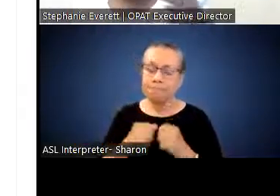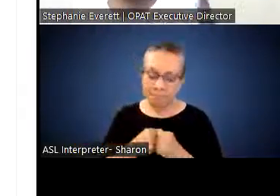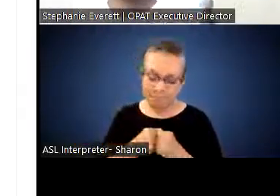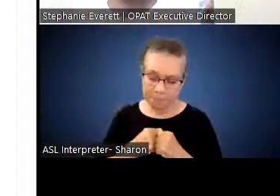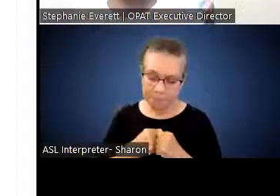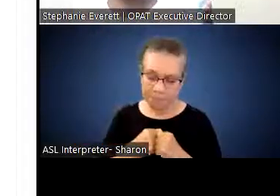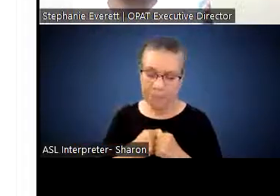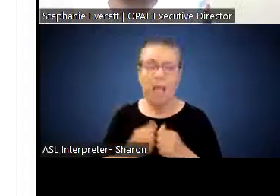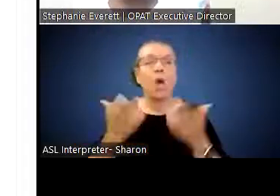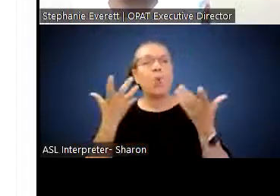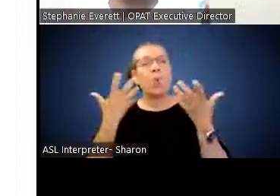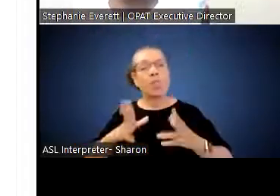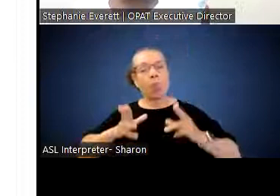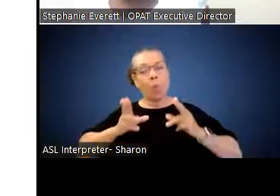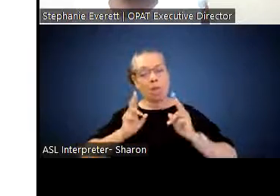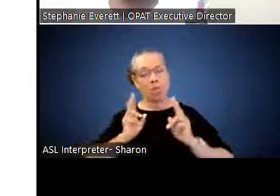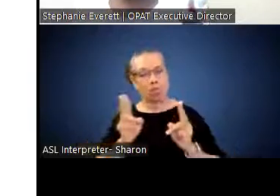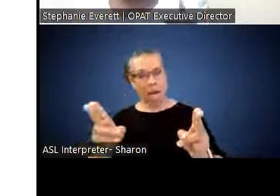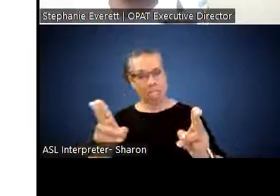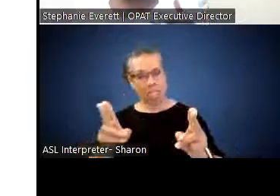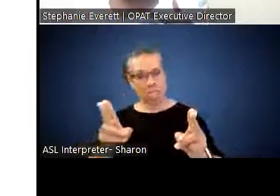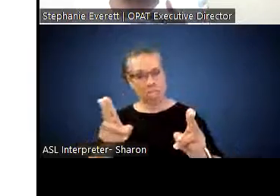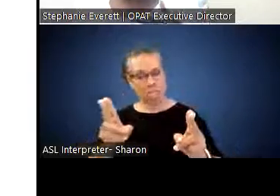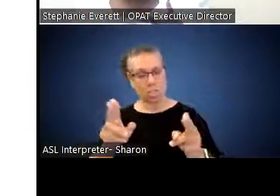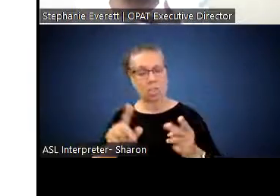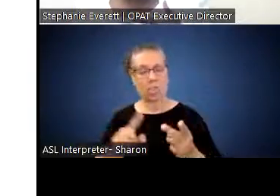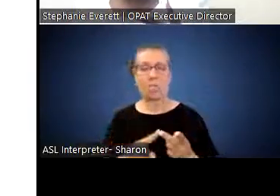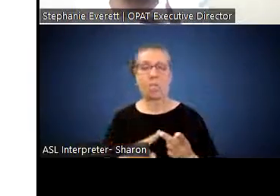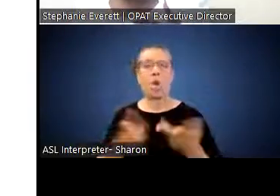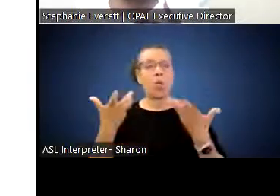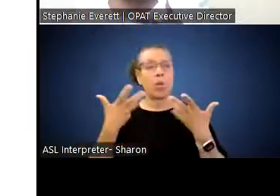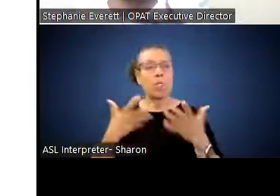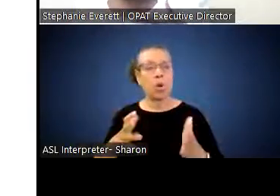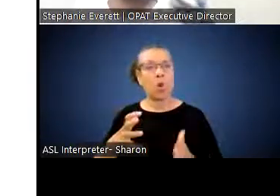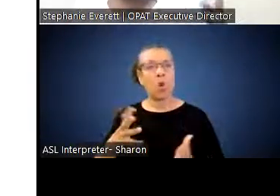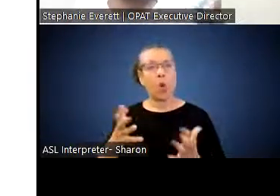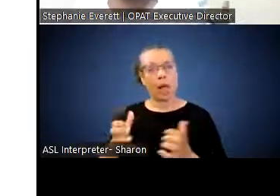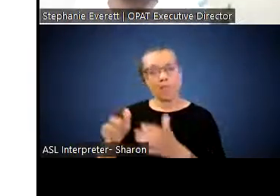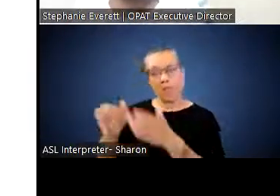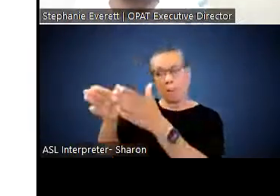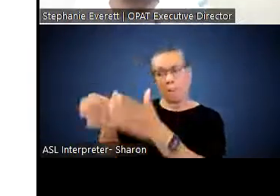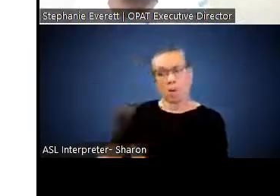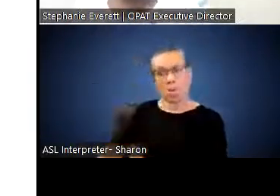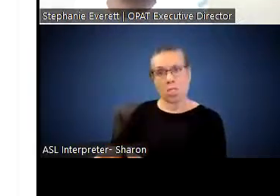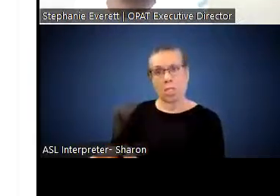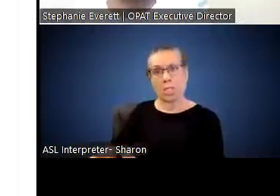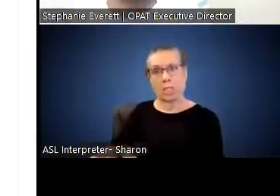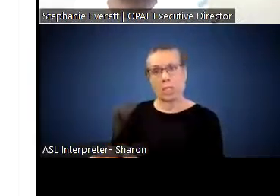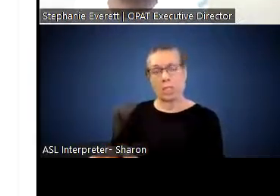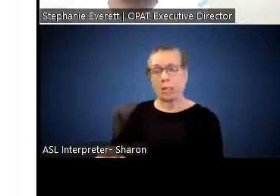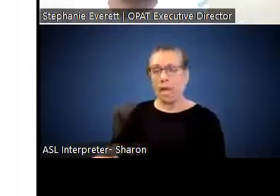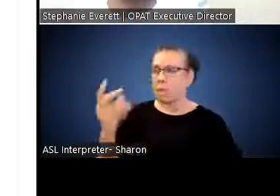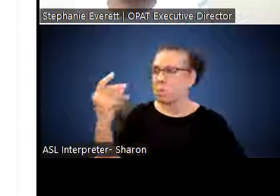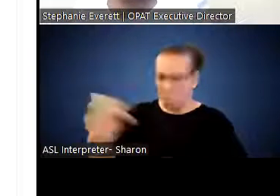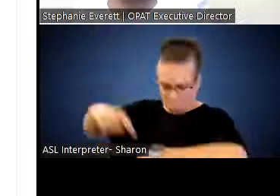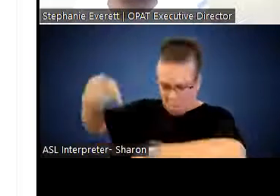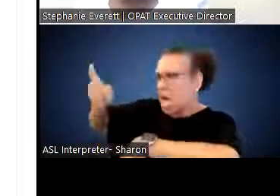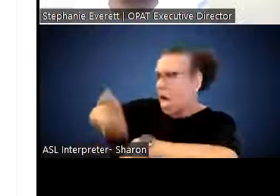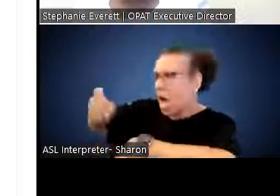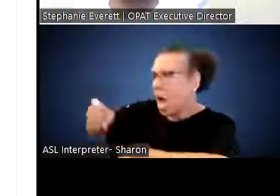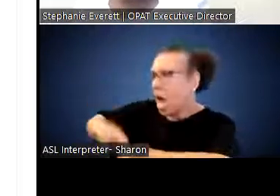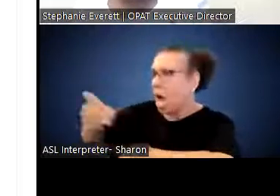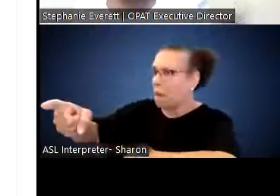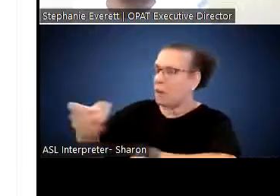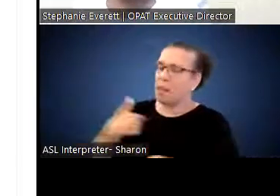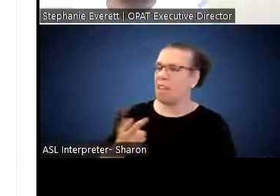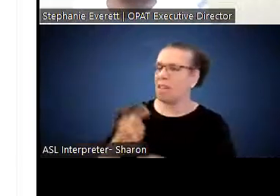we don't want to rush through it. We don't want to make a complainant feel like if you don't give us an answer in 10, 15 days that you really want to complete